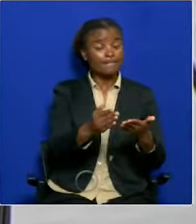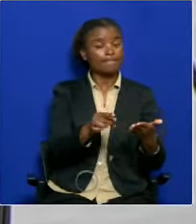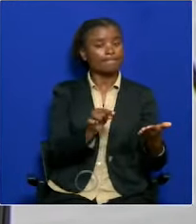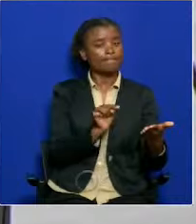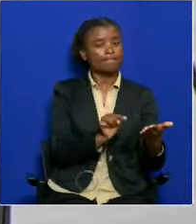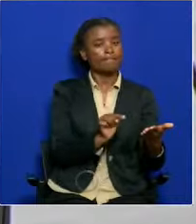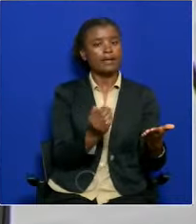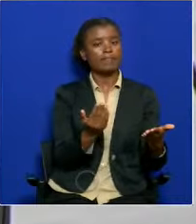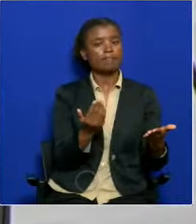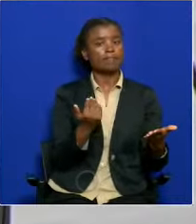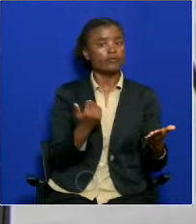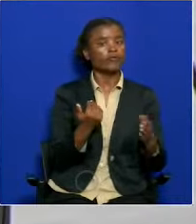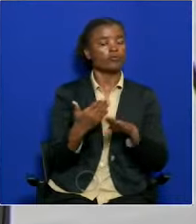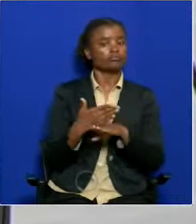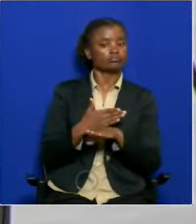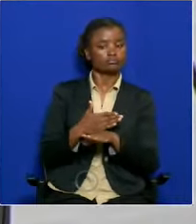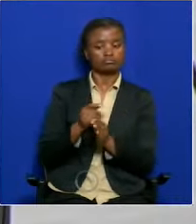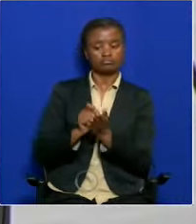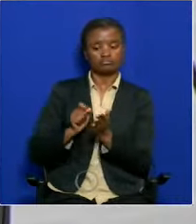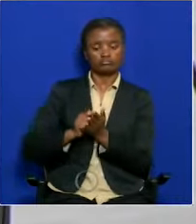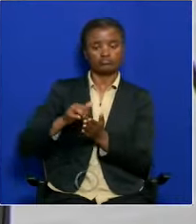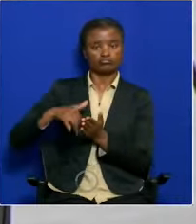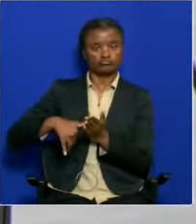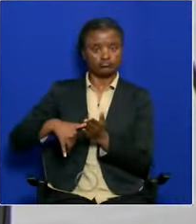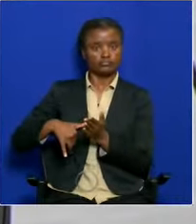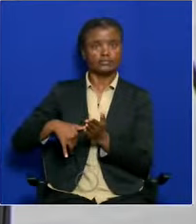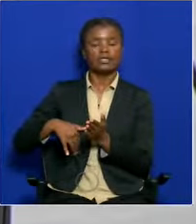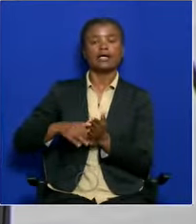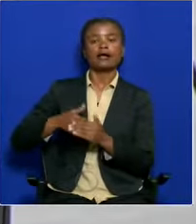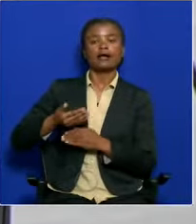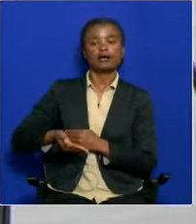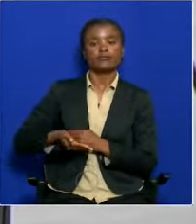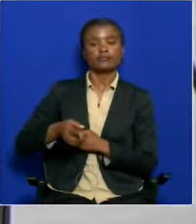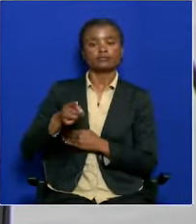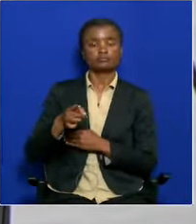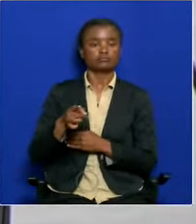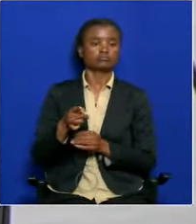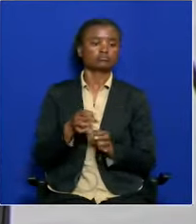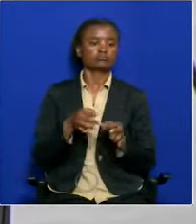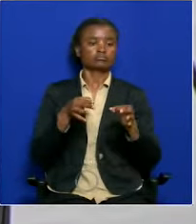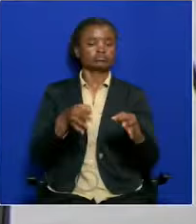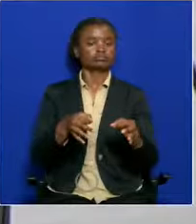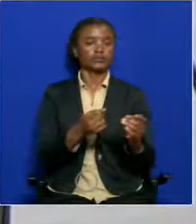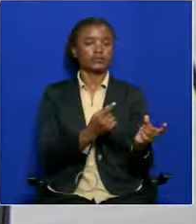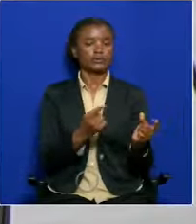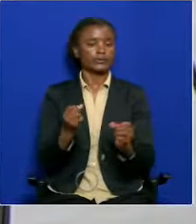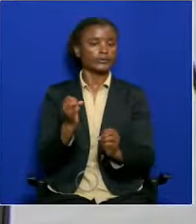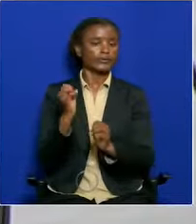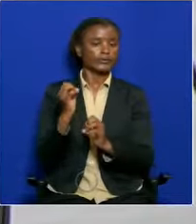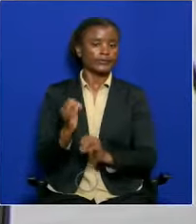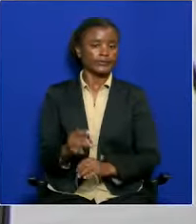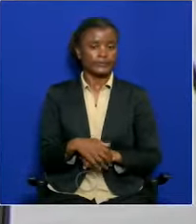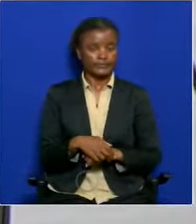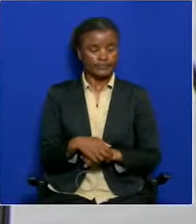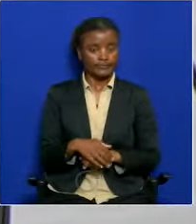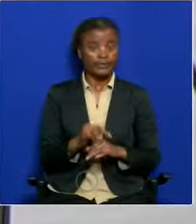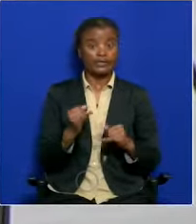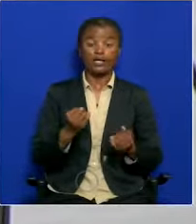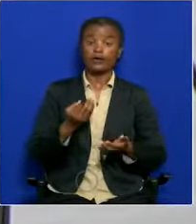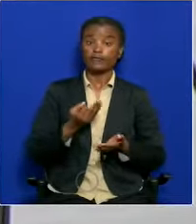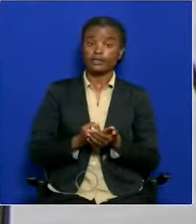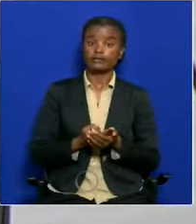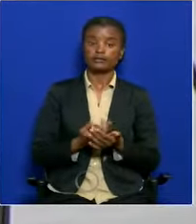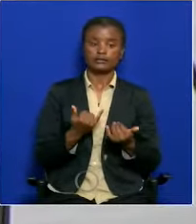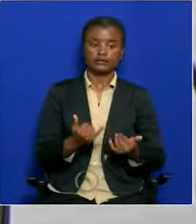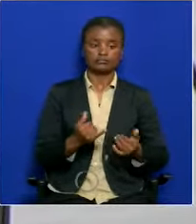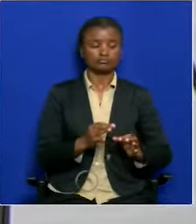in advance and subsequently executed by the deponent. I place these facts before the Commission so that it